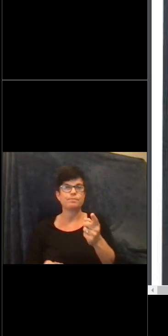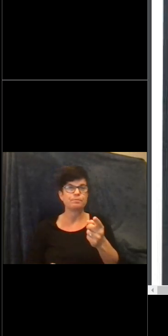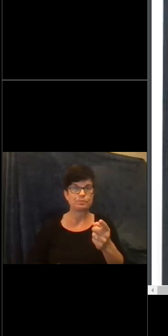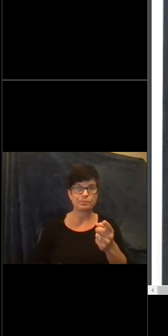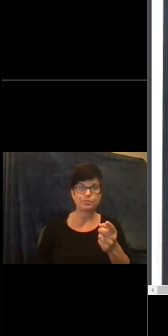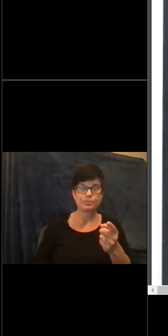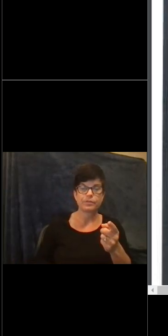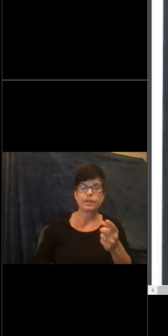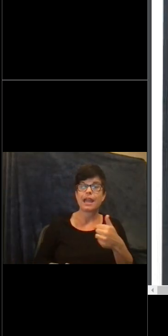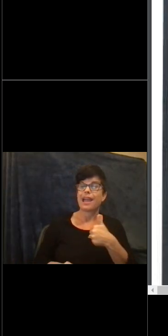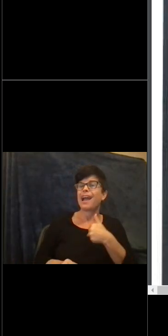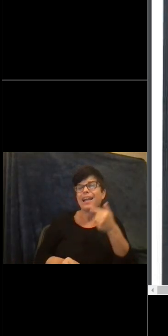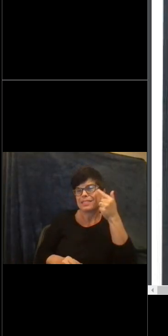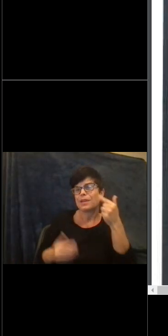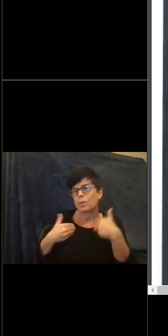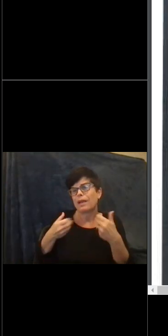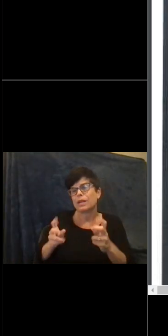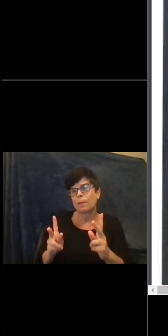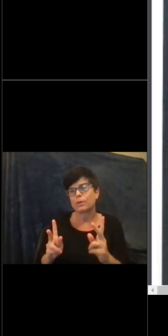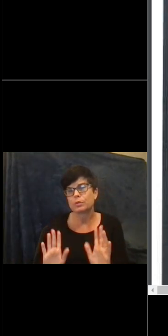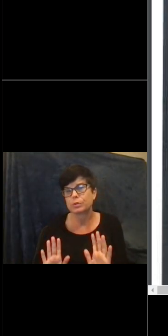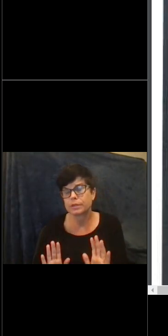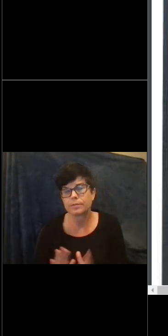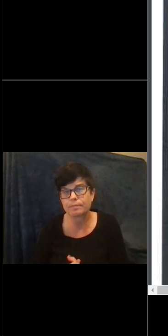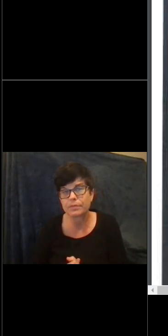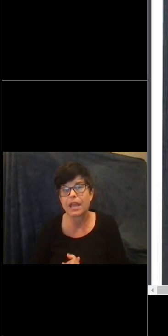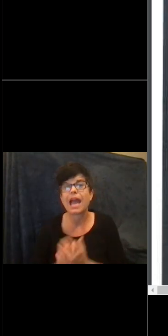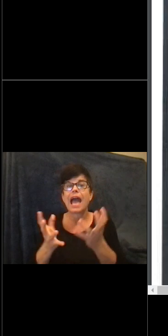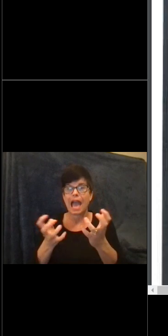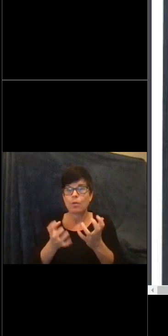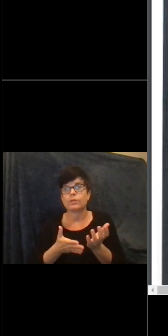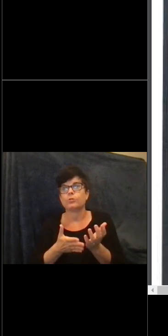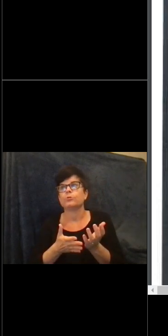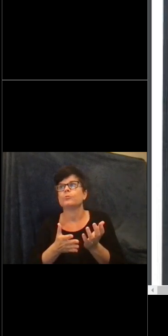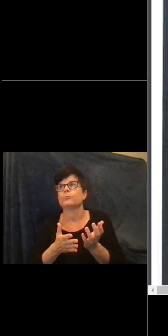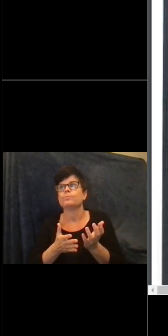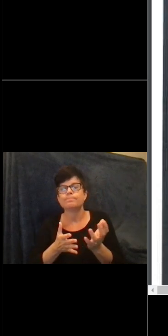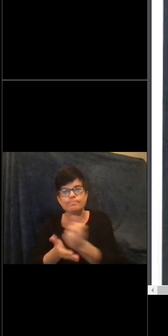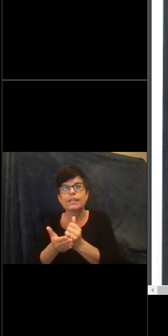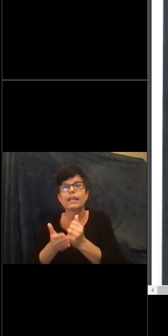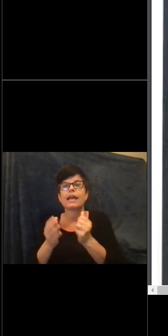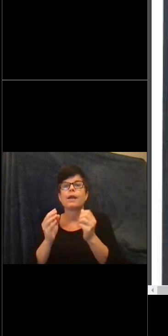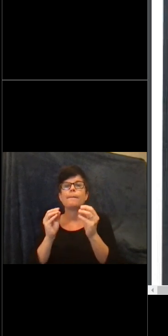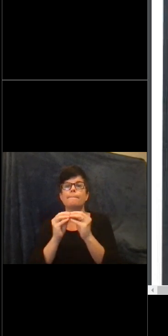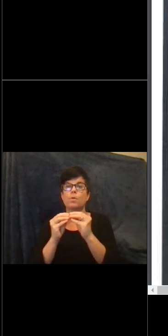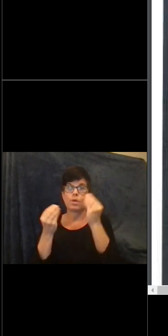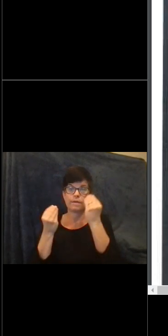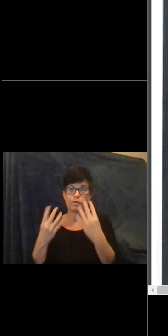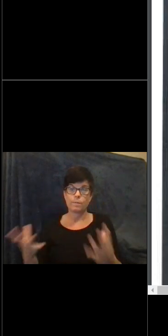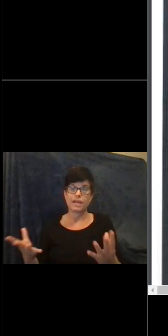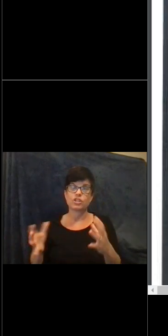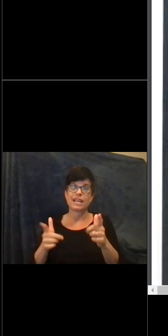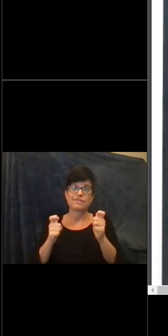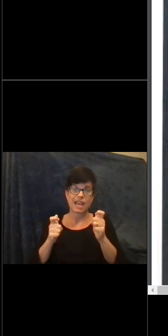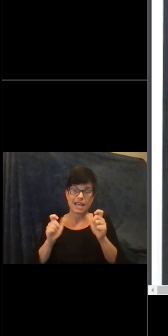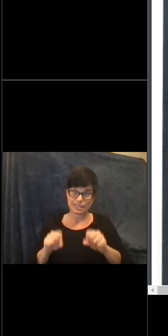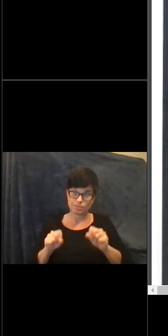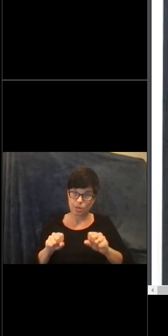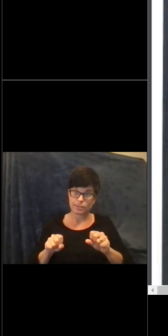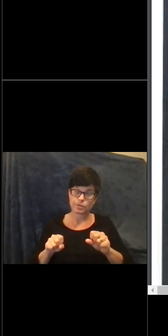at how we can get more information as fast as possible, because I think that's what you all want. And